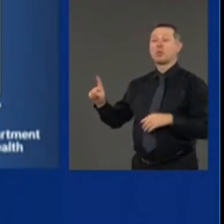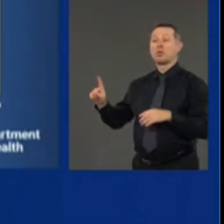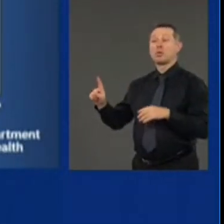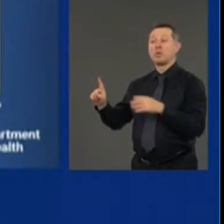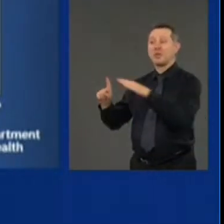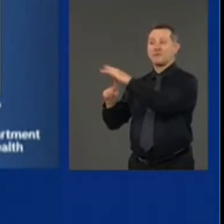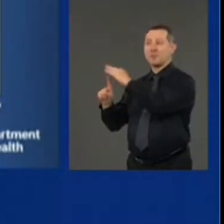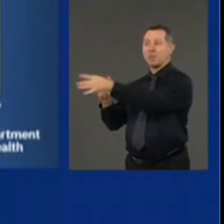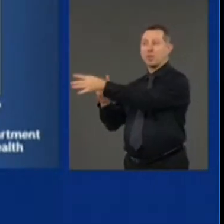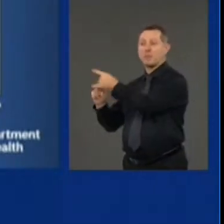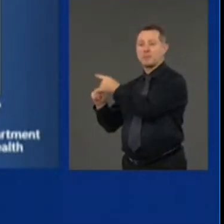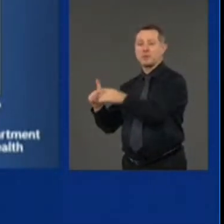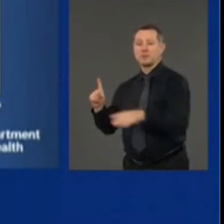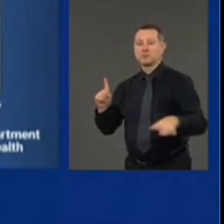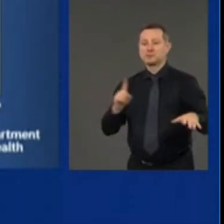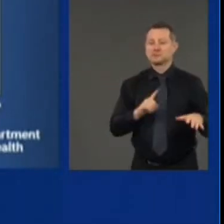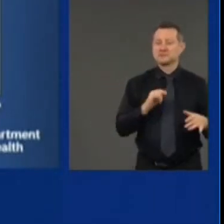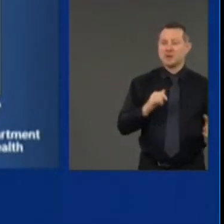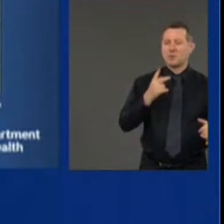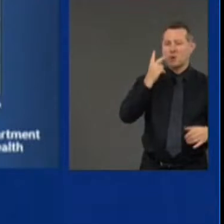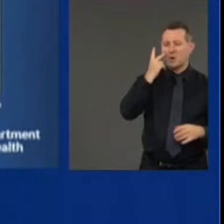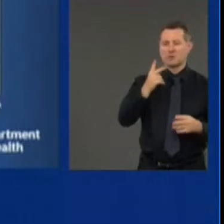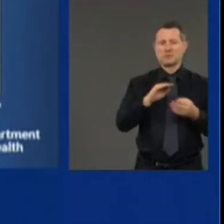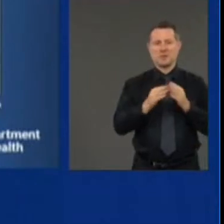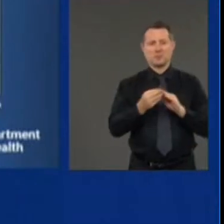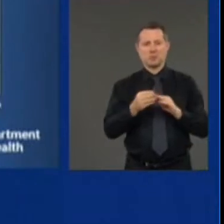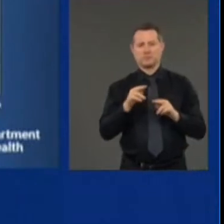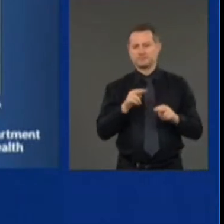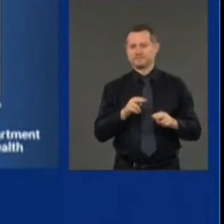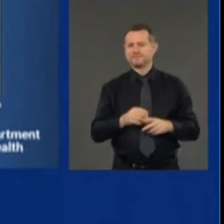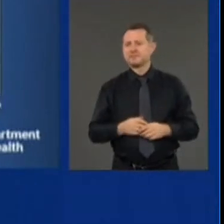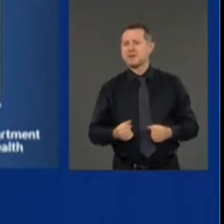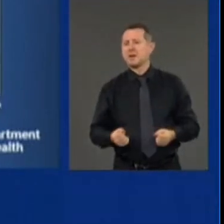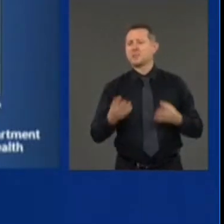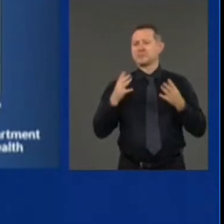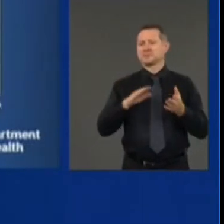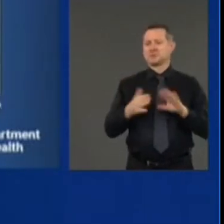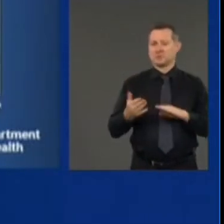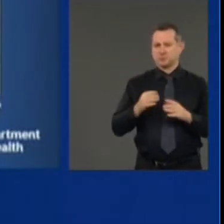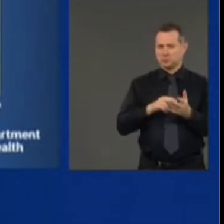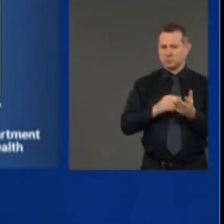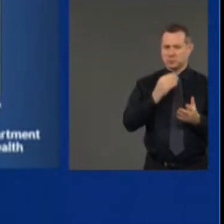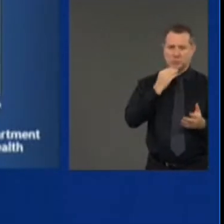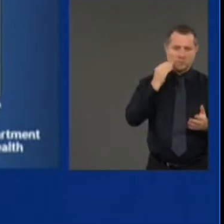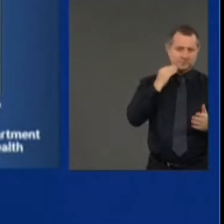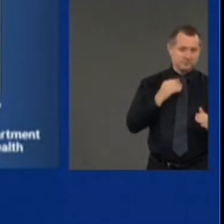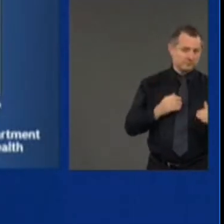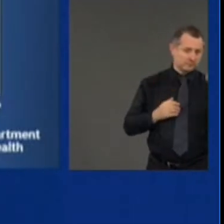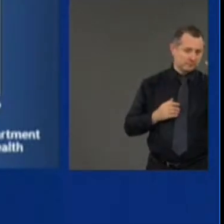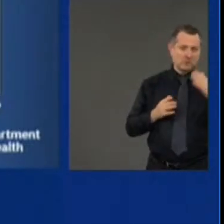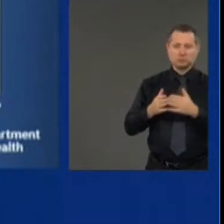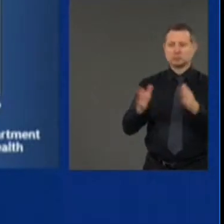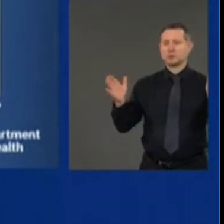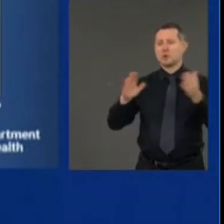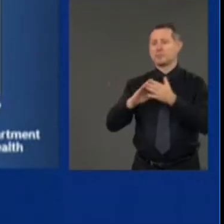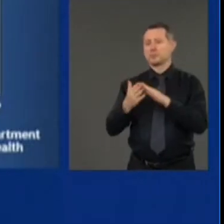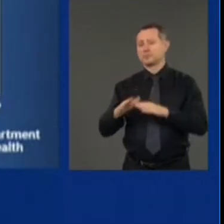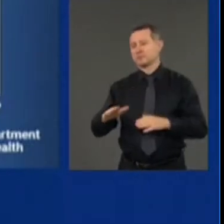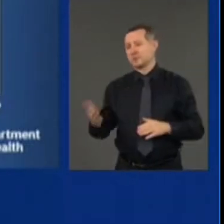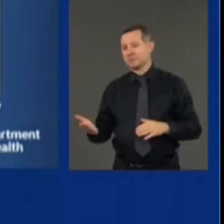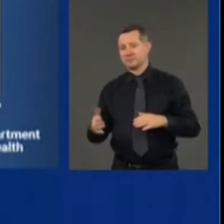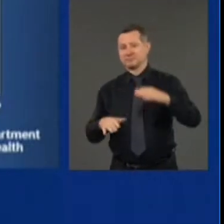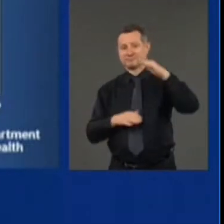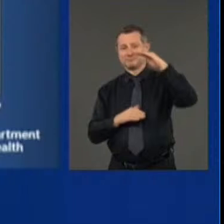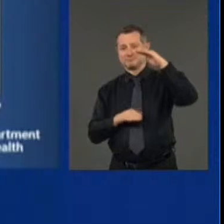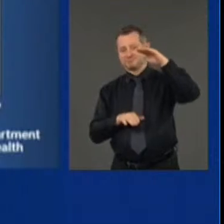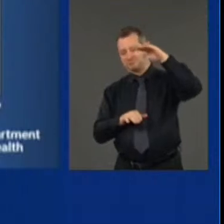at the curve for fatalities in nursing homes and the curve for fatalities in the general community? The peak is on the exact